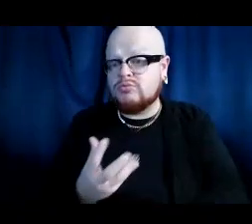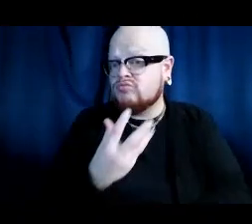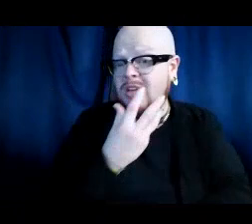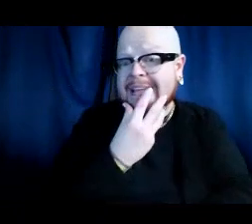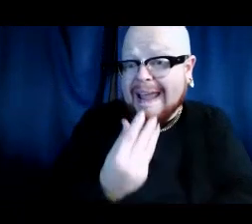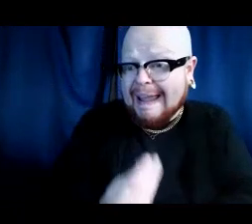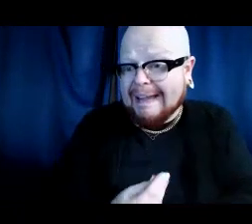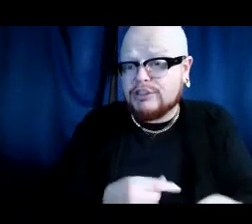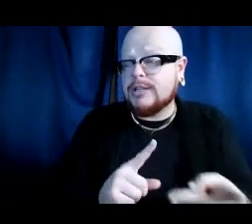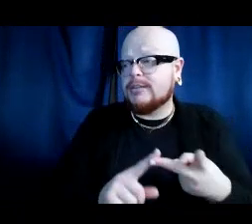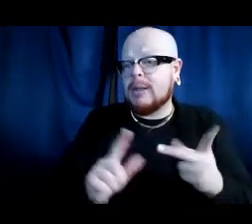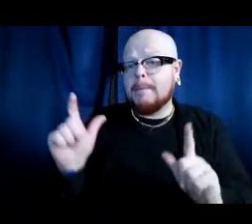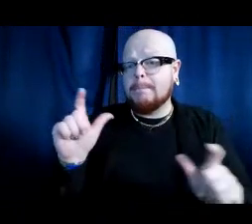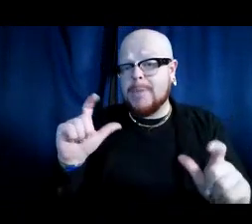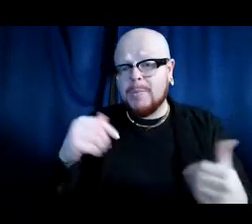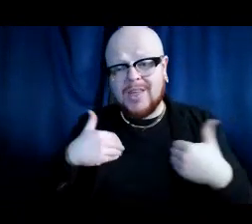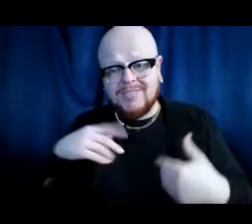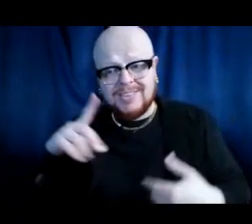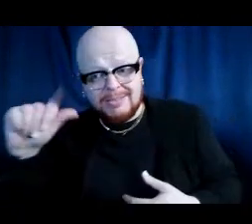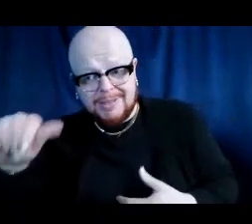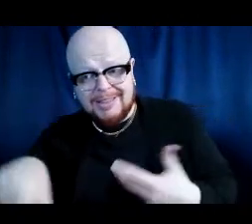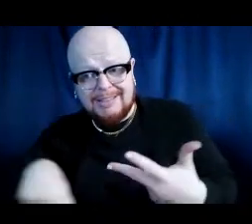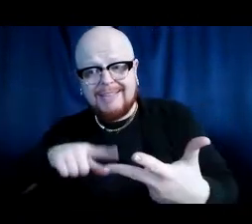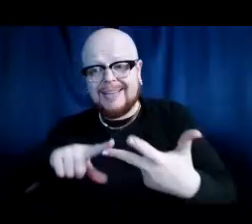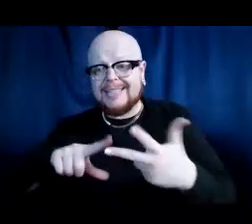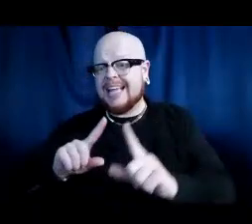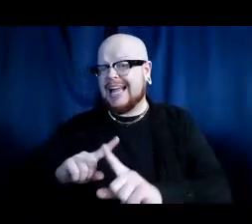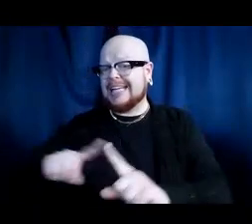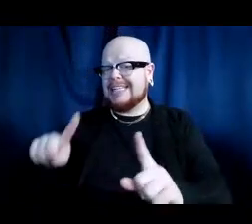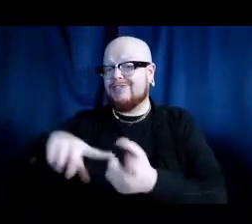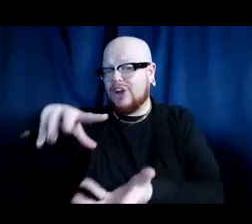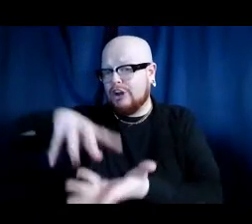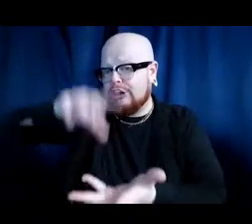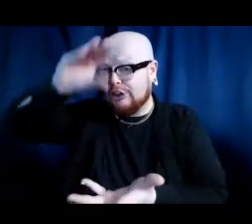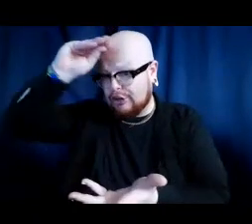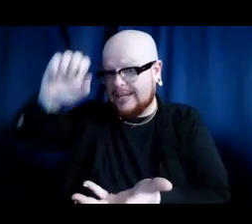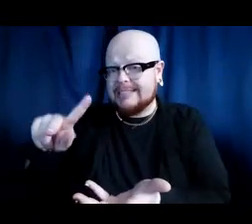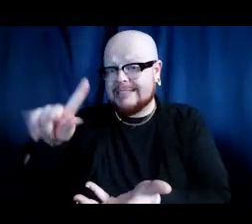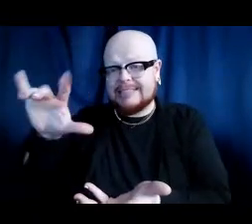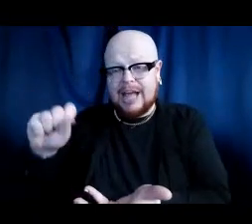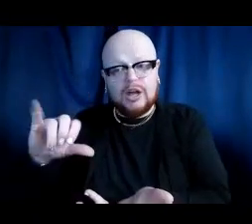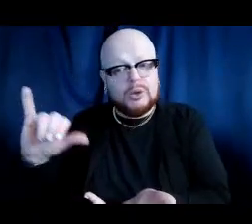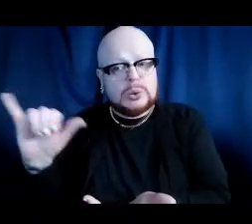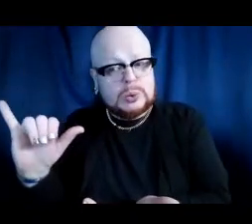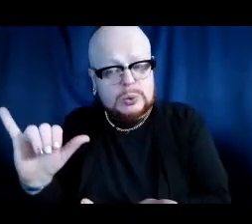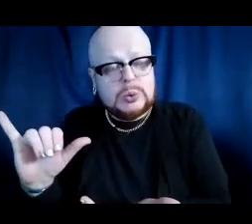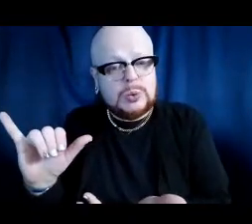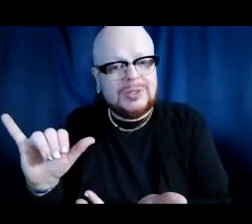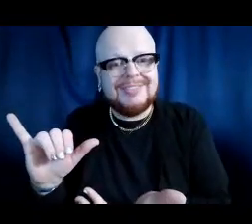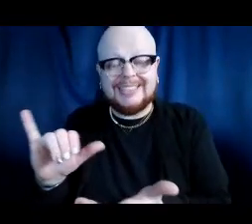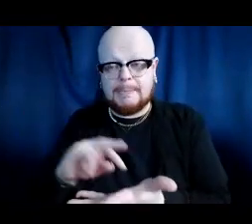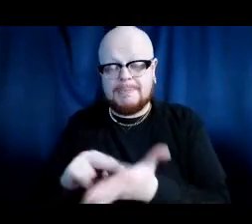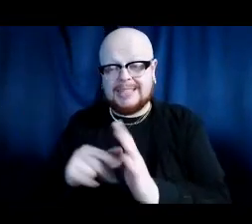individuals with disabilities, and various learning styles. This will help improve website